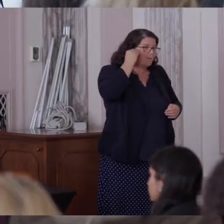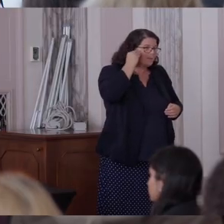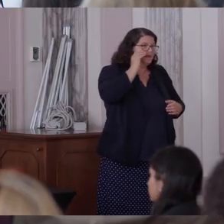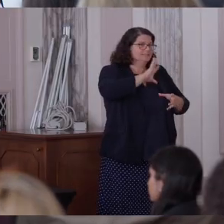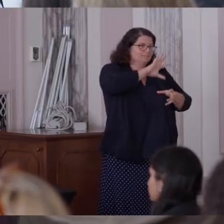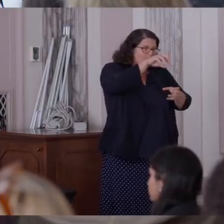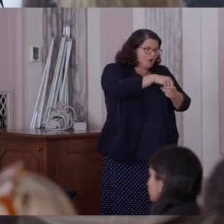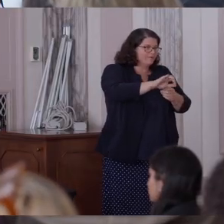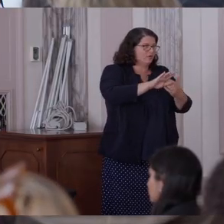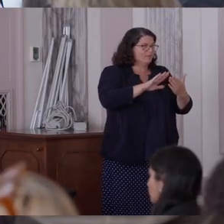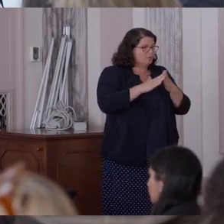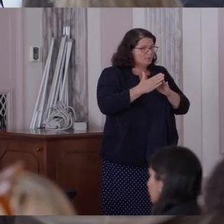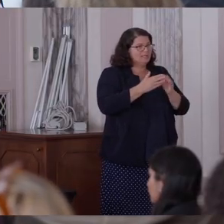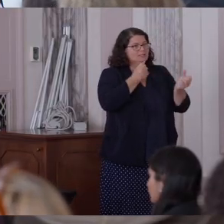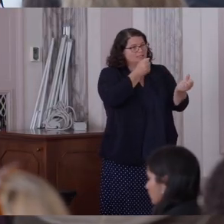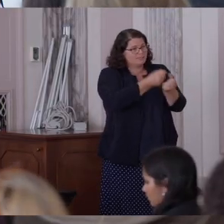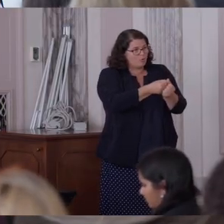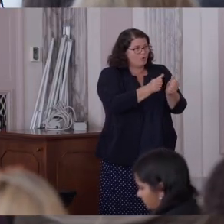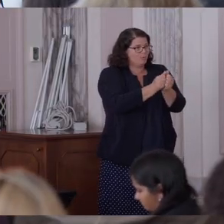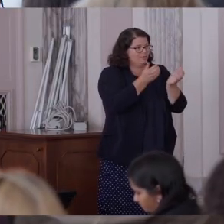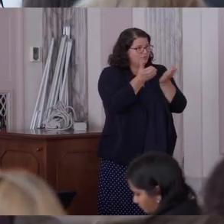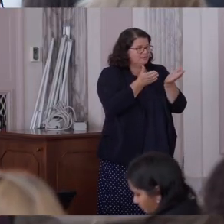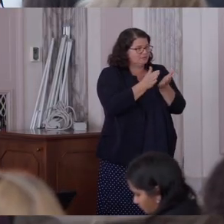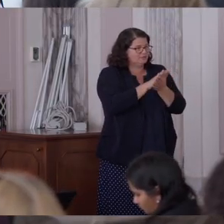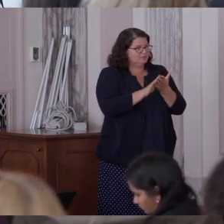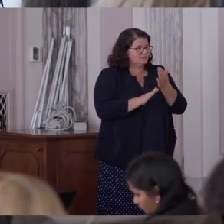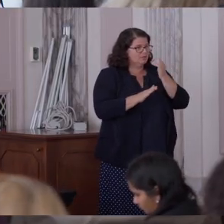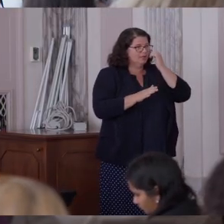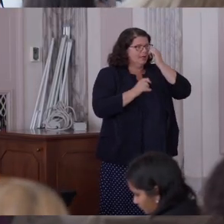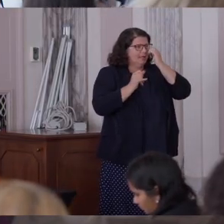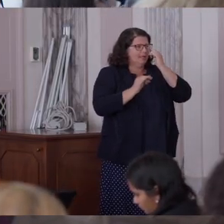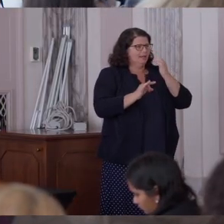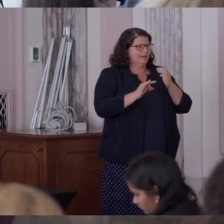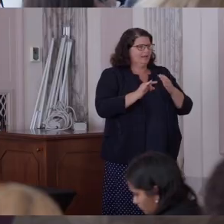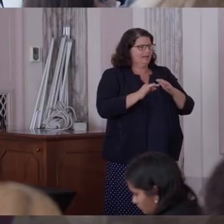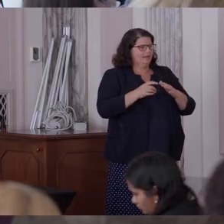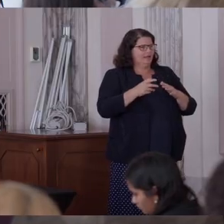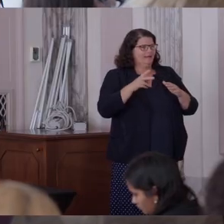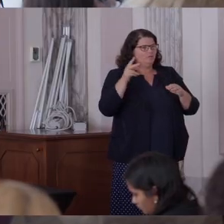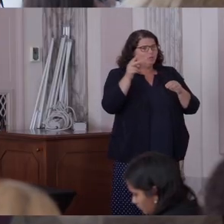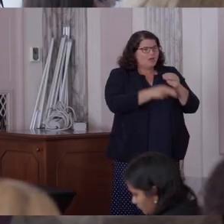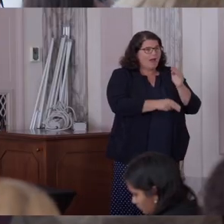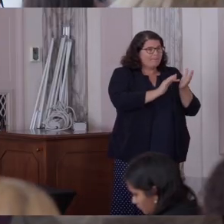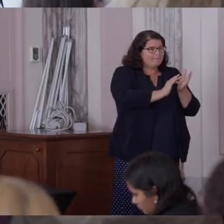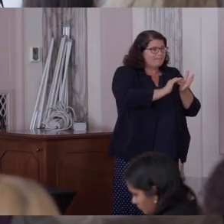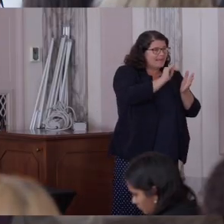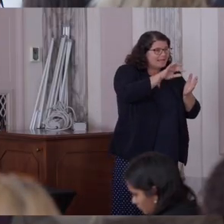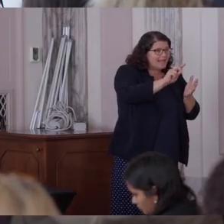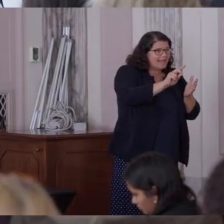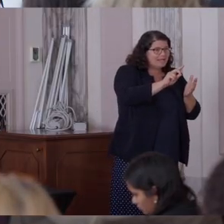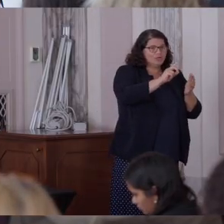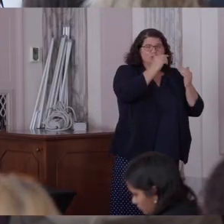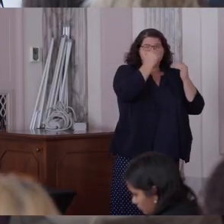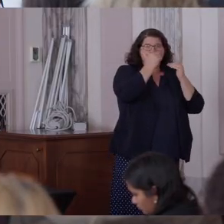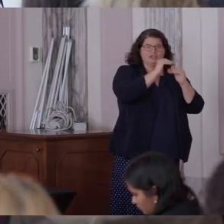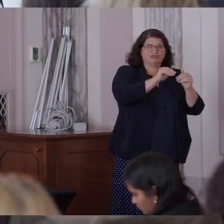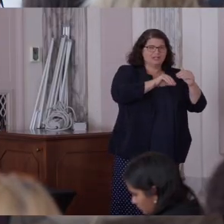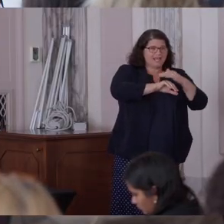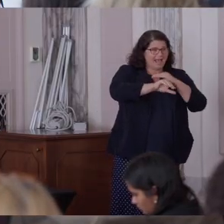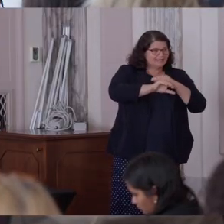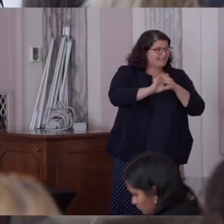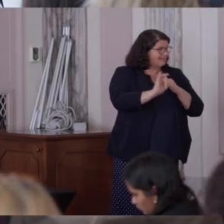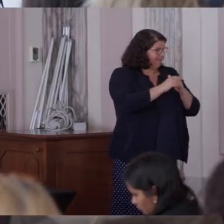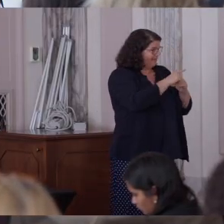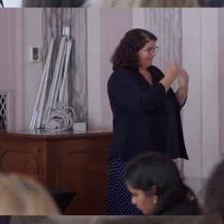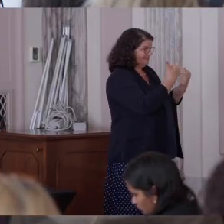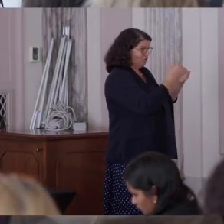services that they need. Cutting Medicaid and restricting access to vital housing programs, as this administration has done, is